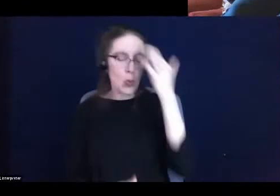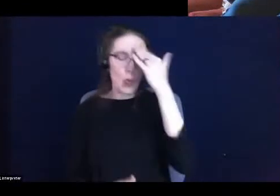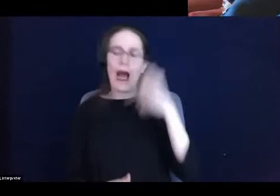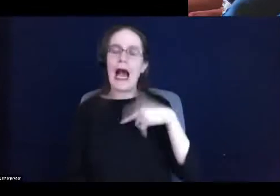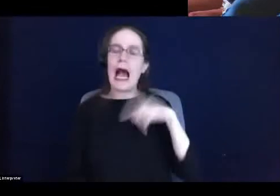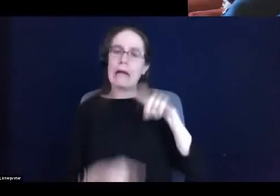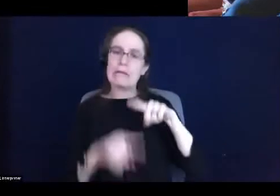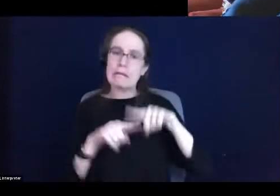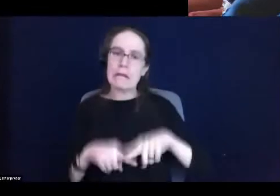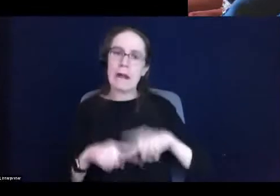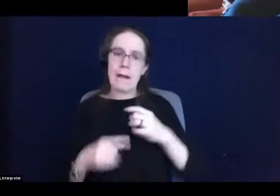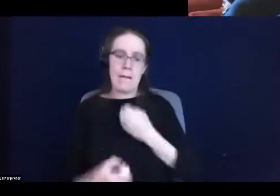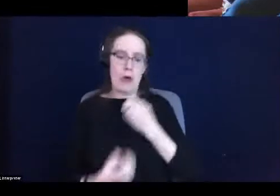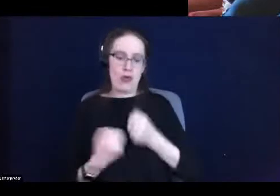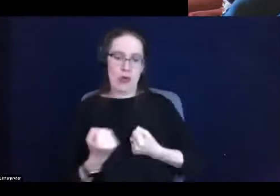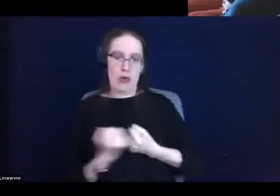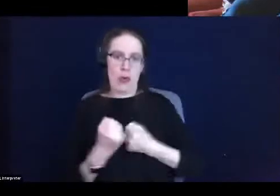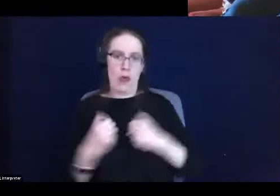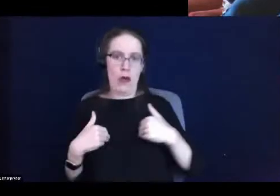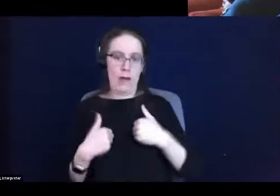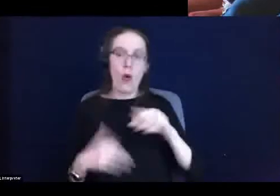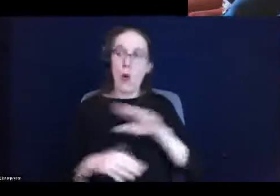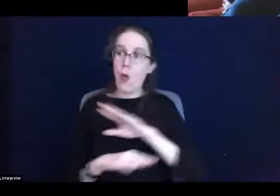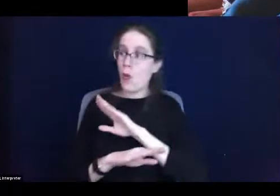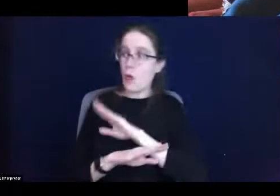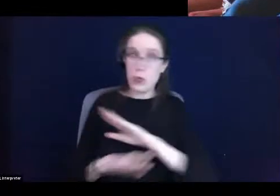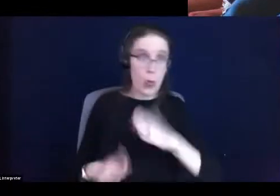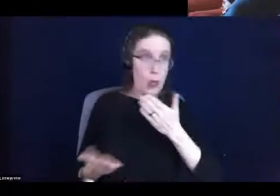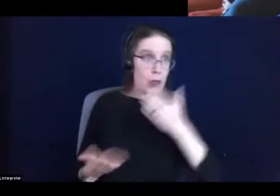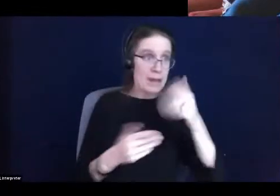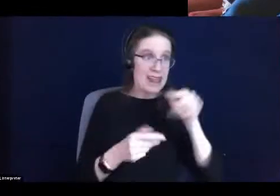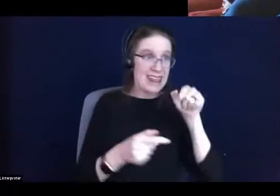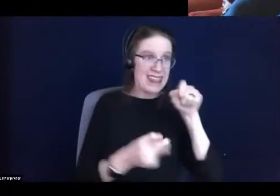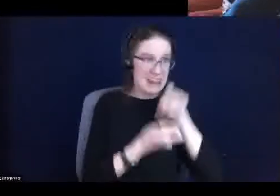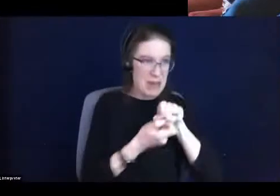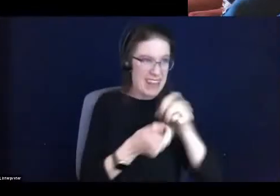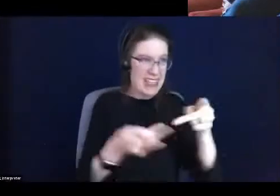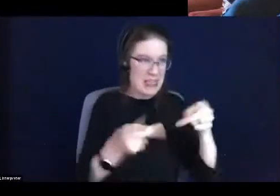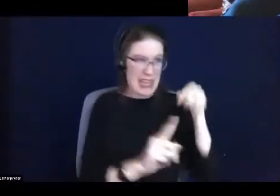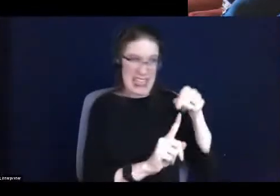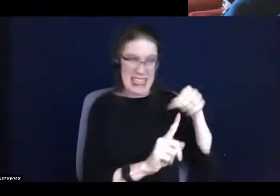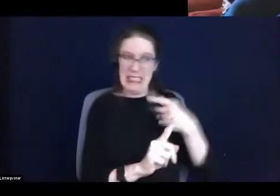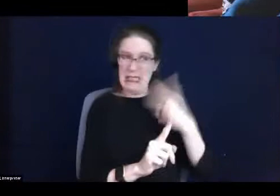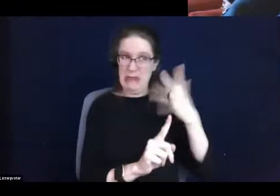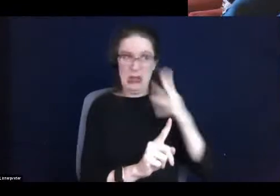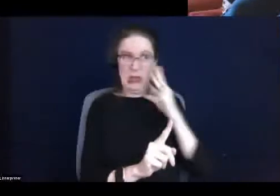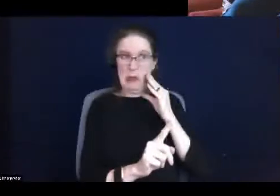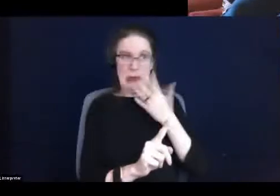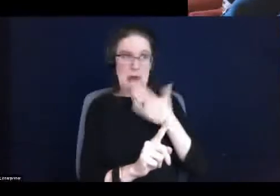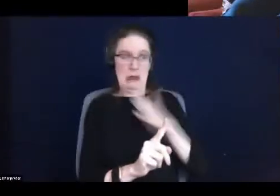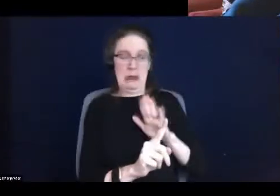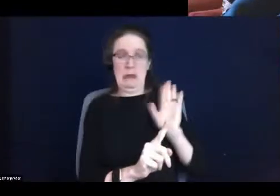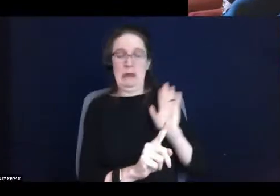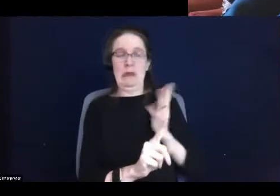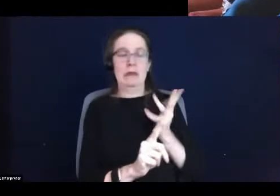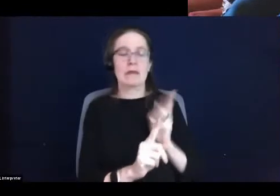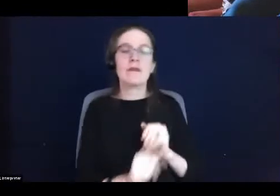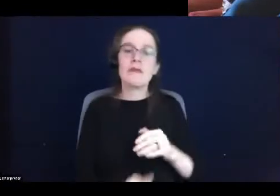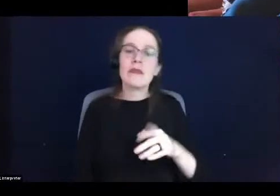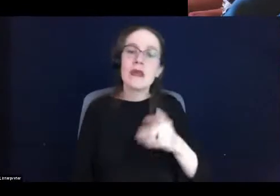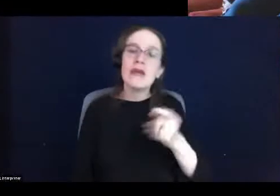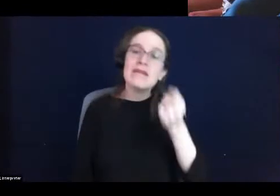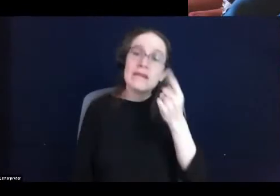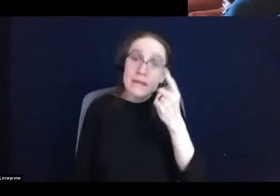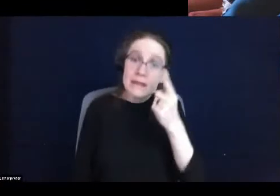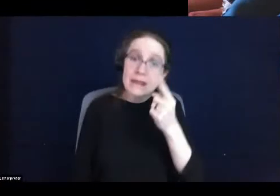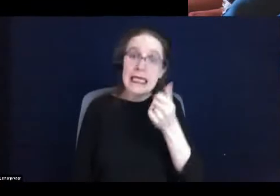Or don't take me to this place because I had a bad experience if I need support. Again, each survivor's needs are